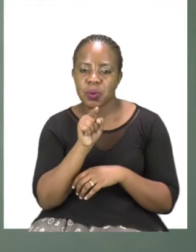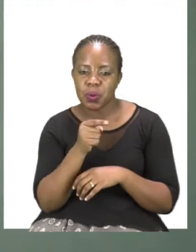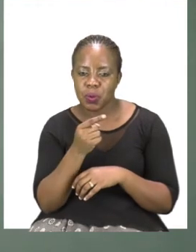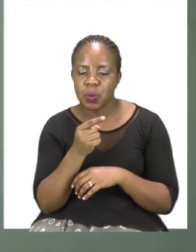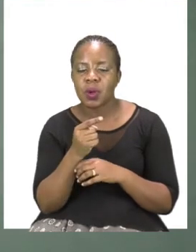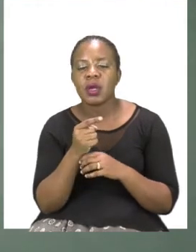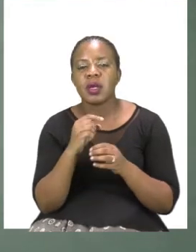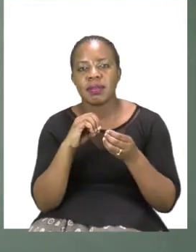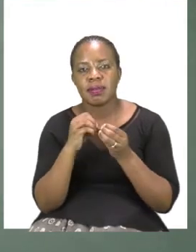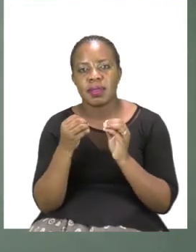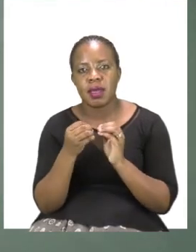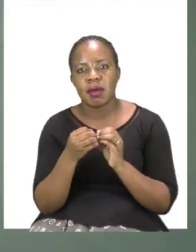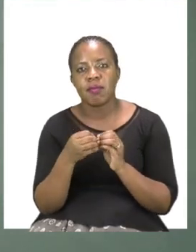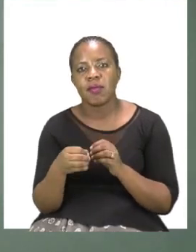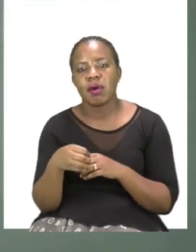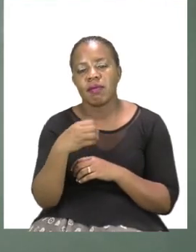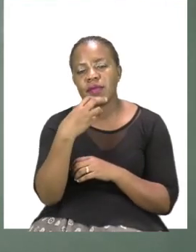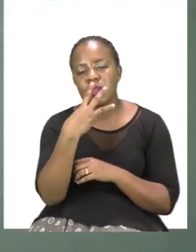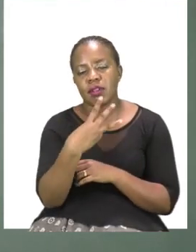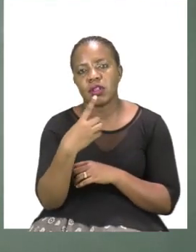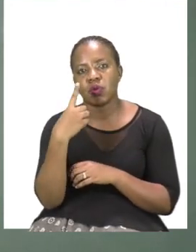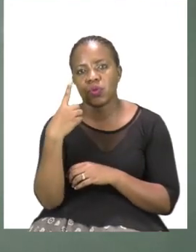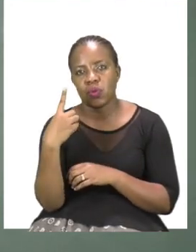31. So we have Wednesday,